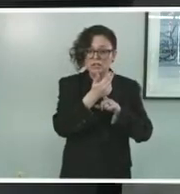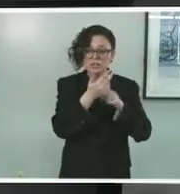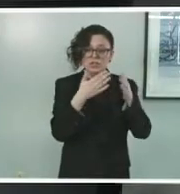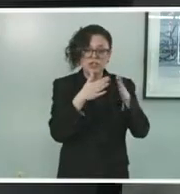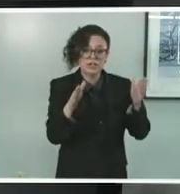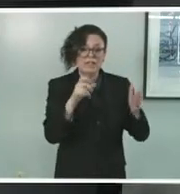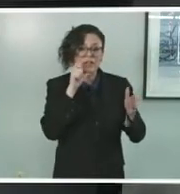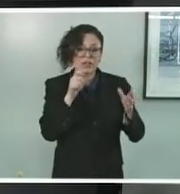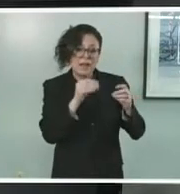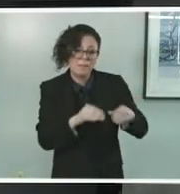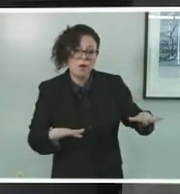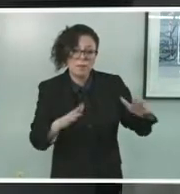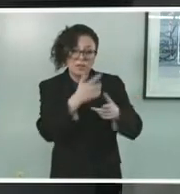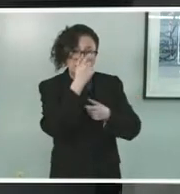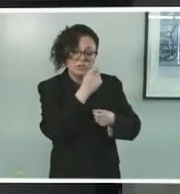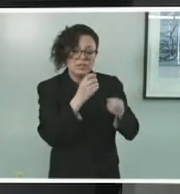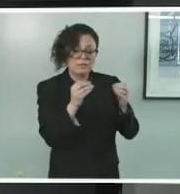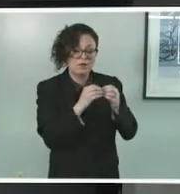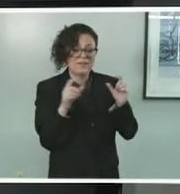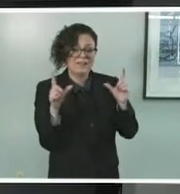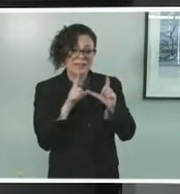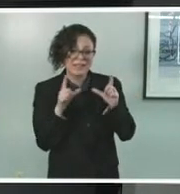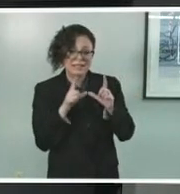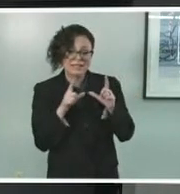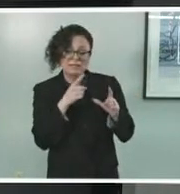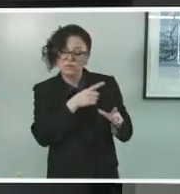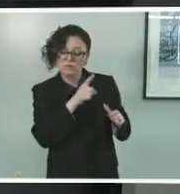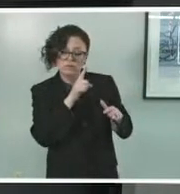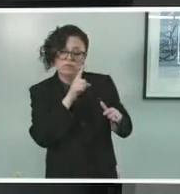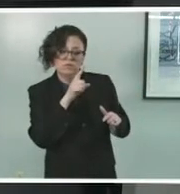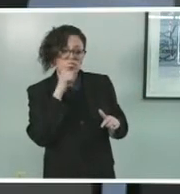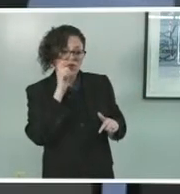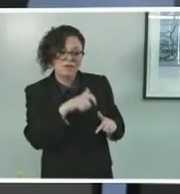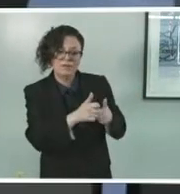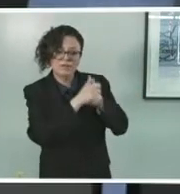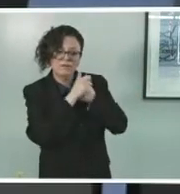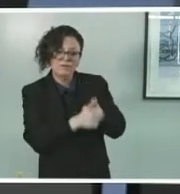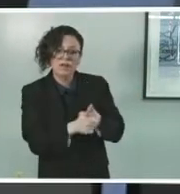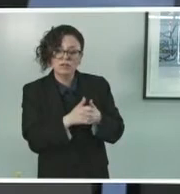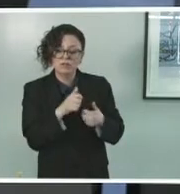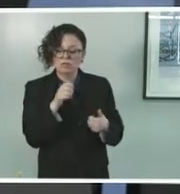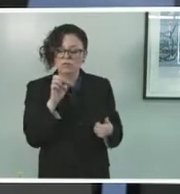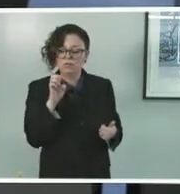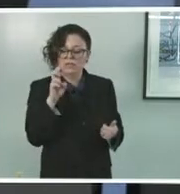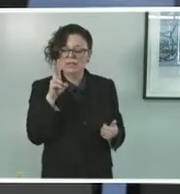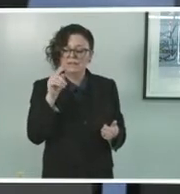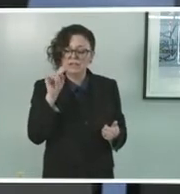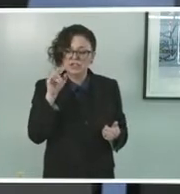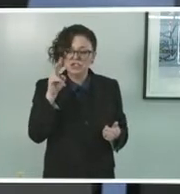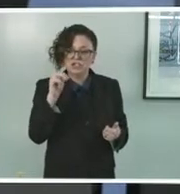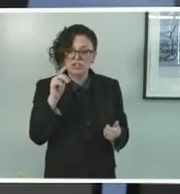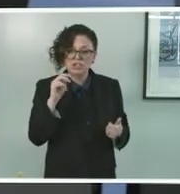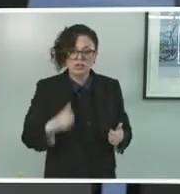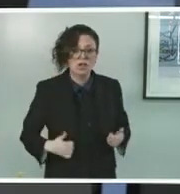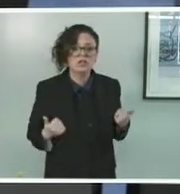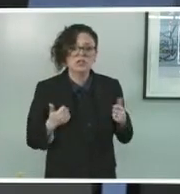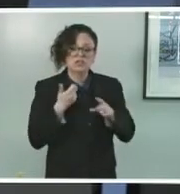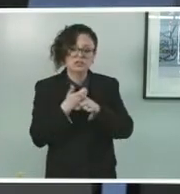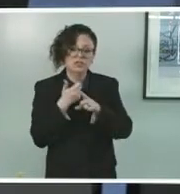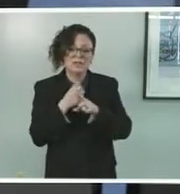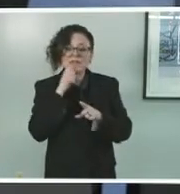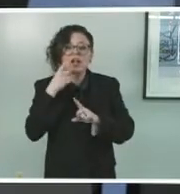property interests, it's more of a license. Those aren't really subject to eviction laws. You're not a renter, you're just